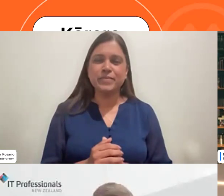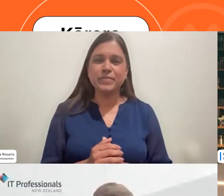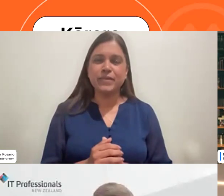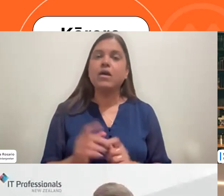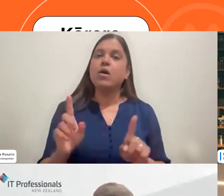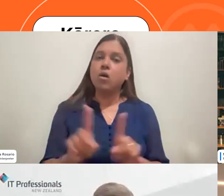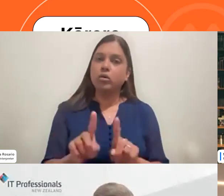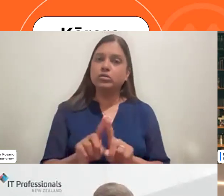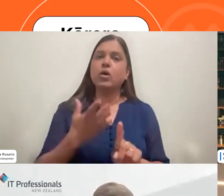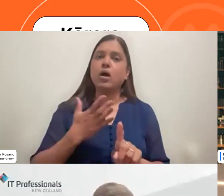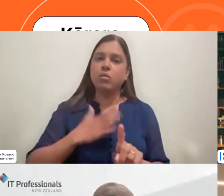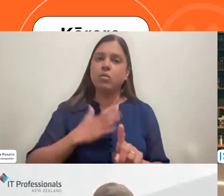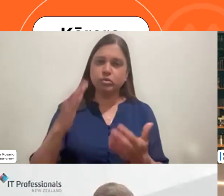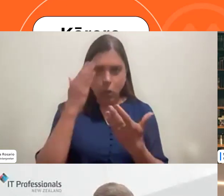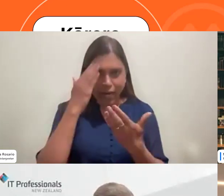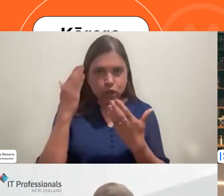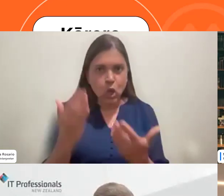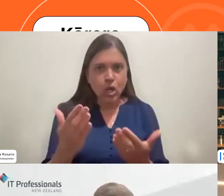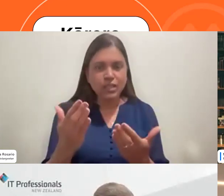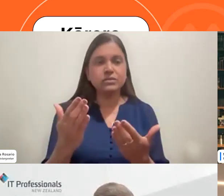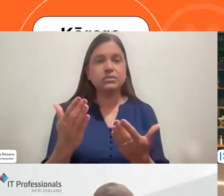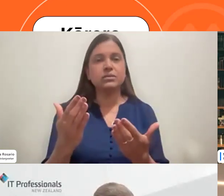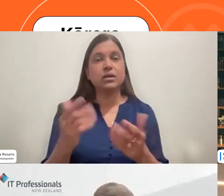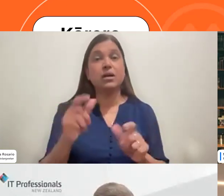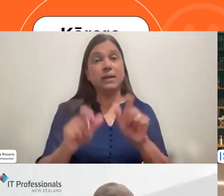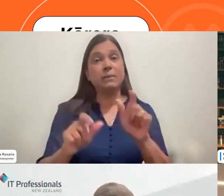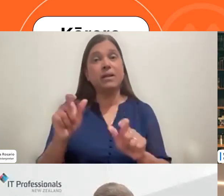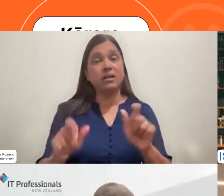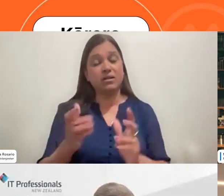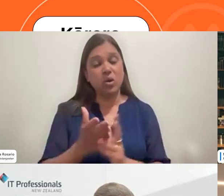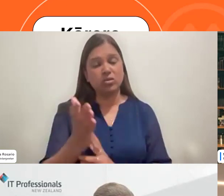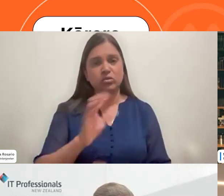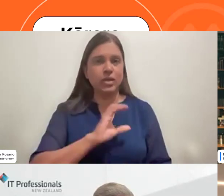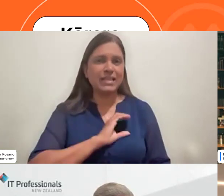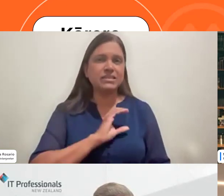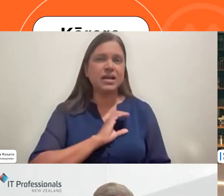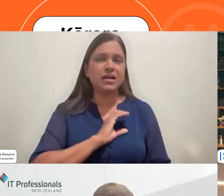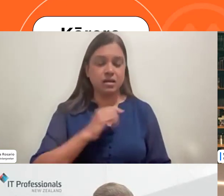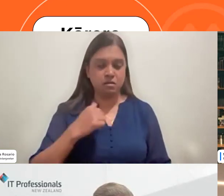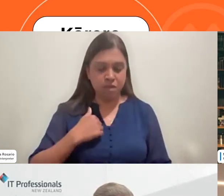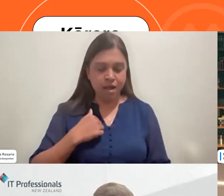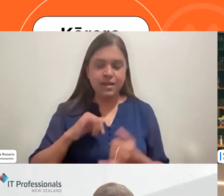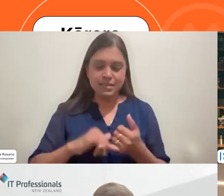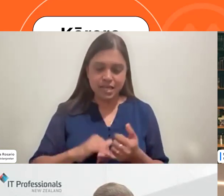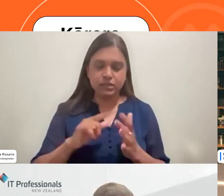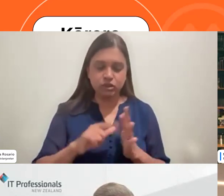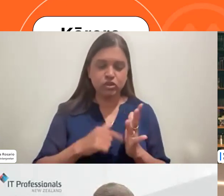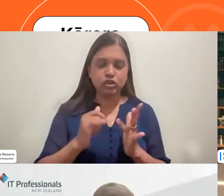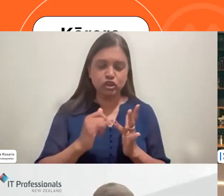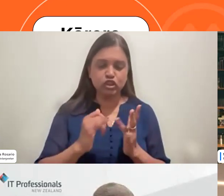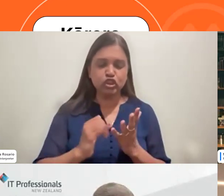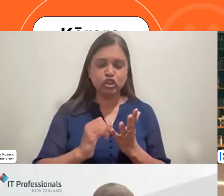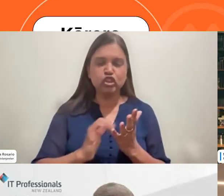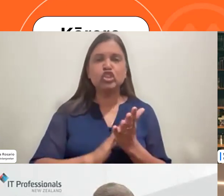also wanted to acknowledge those people who have gone through cancer. My son Joshi went through bone cancer at age 9